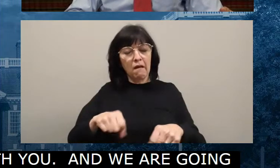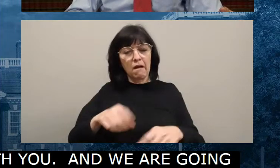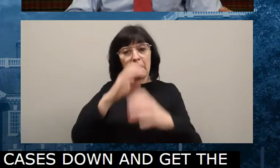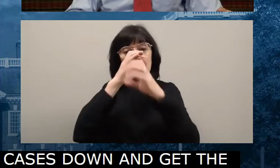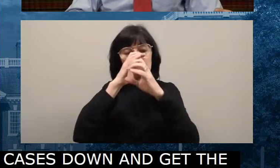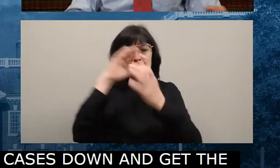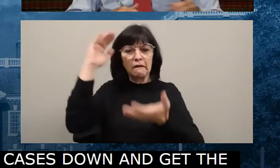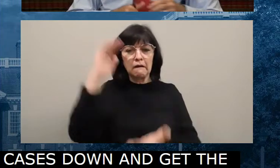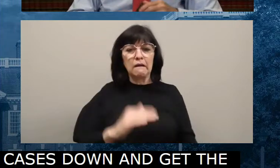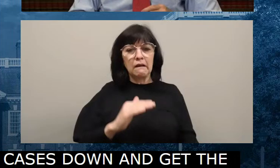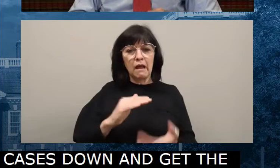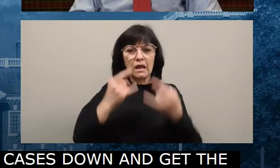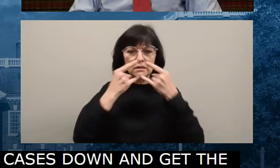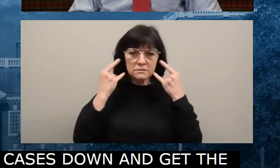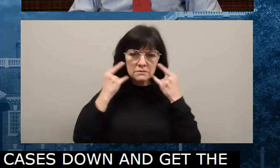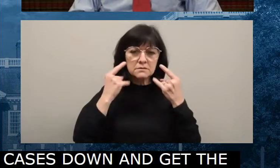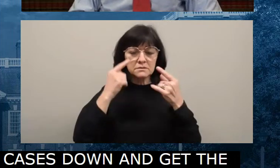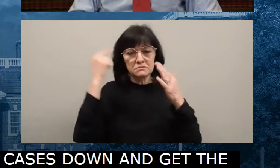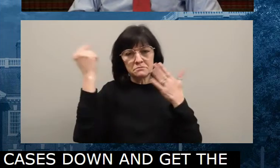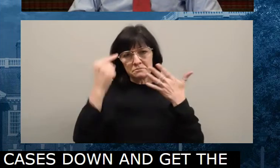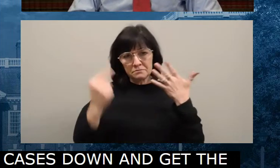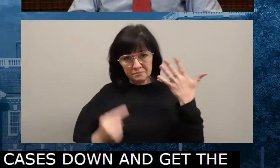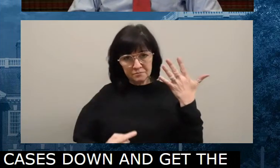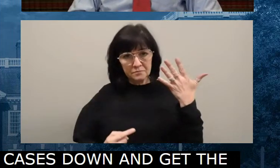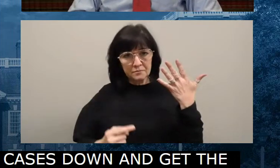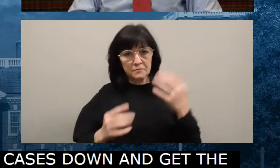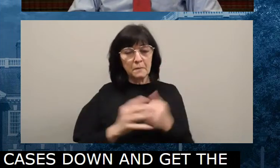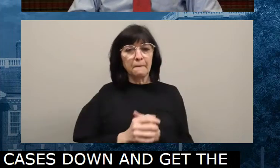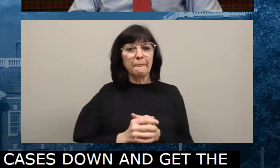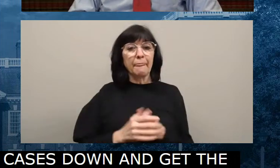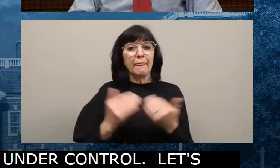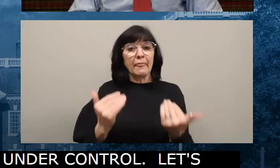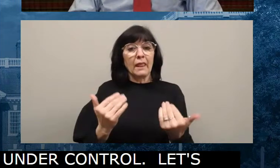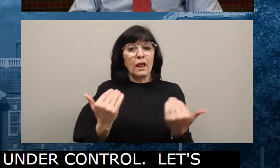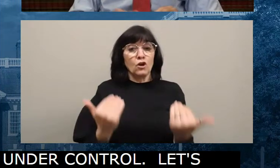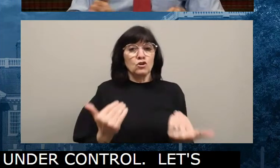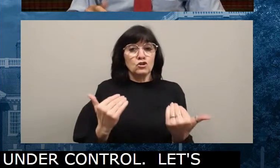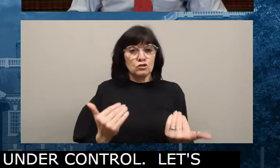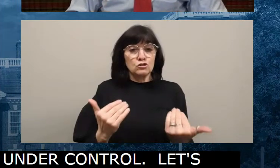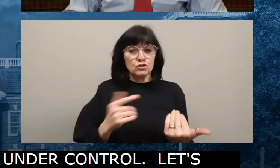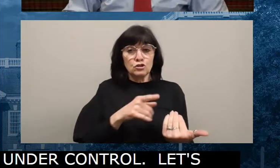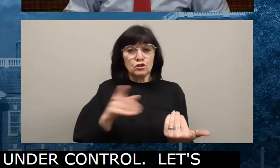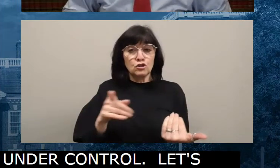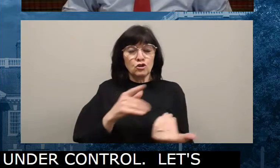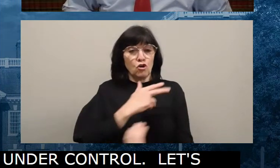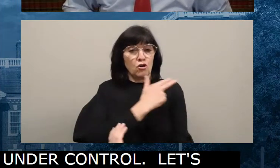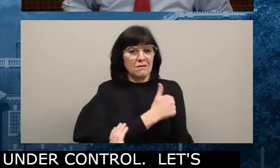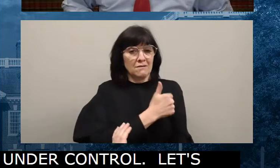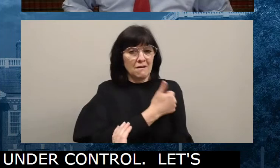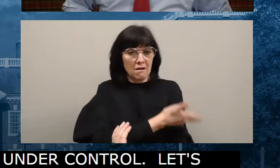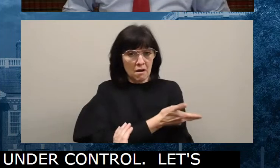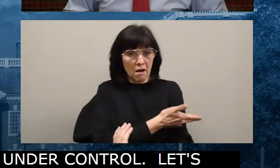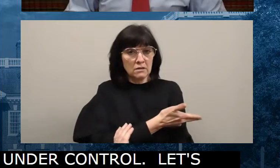current hospitalizations there. You see the same kind of graph with the surge in hospitalizations last